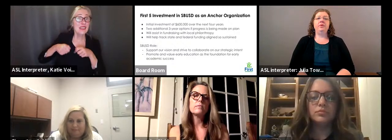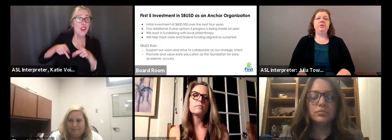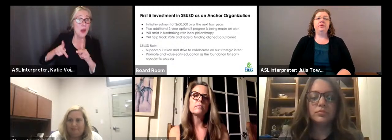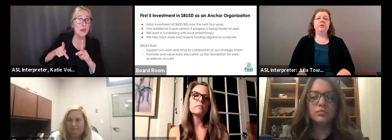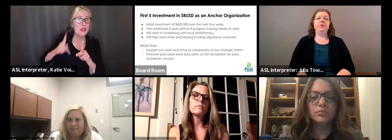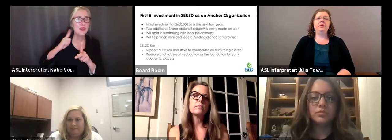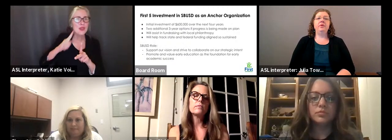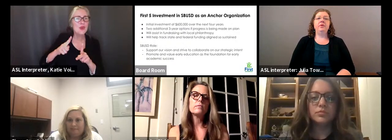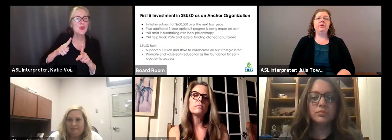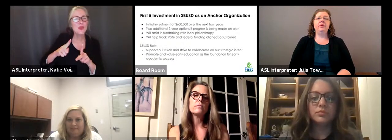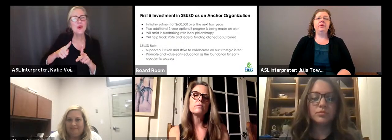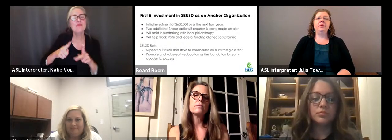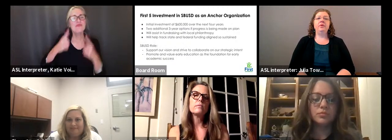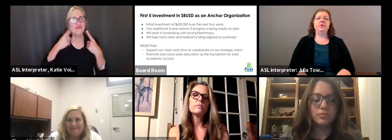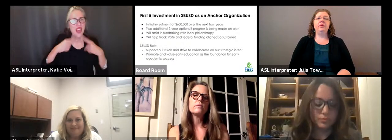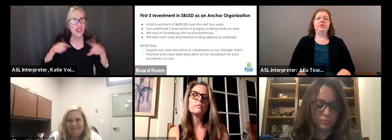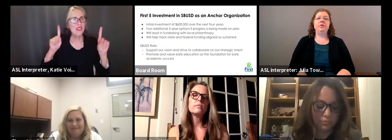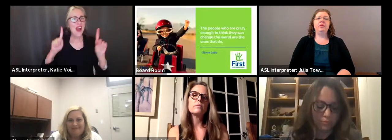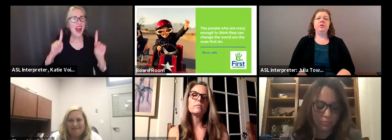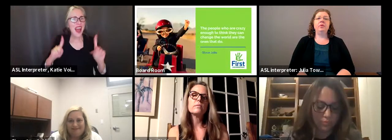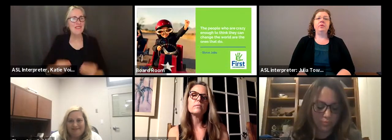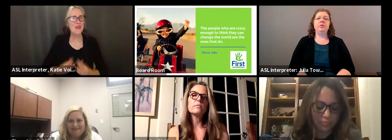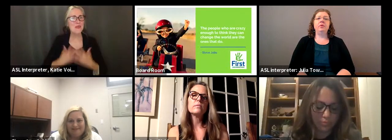to thrive. Next slide.